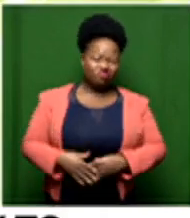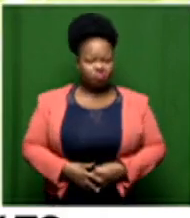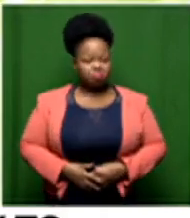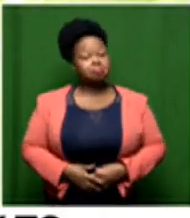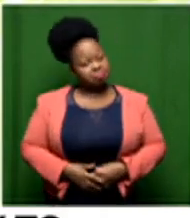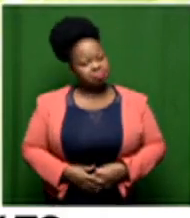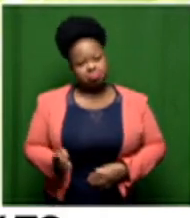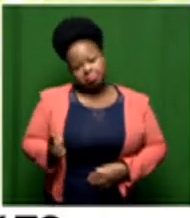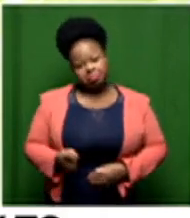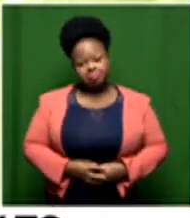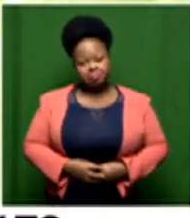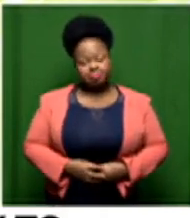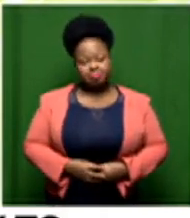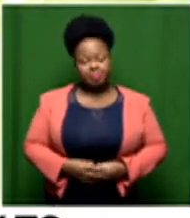all